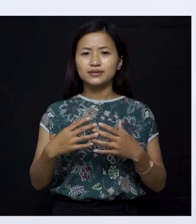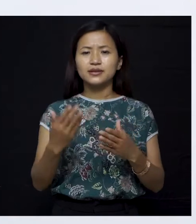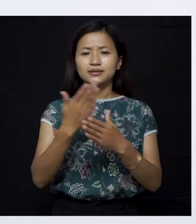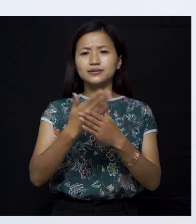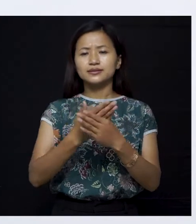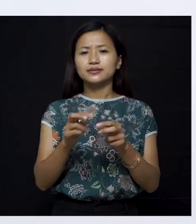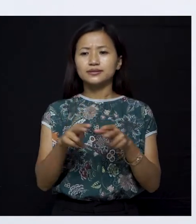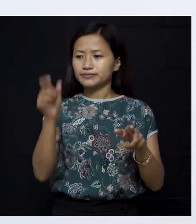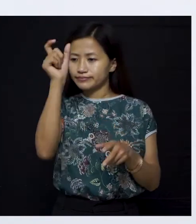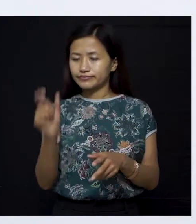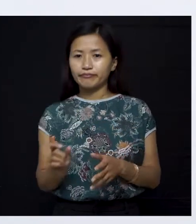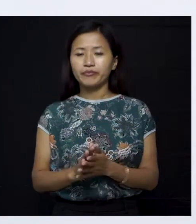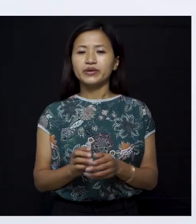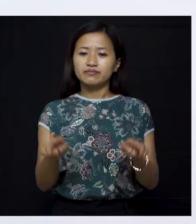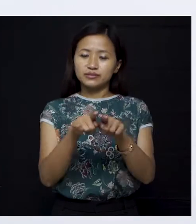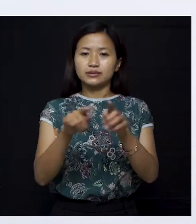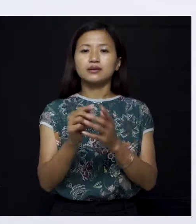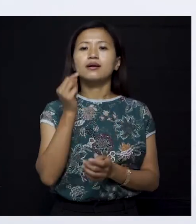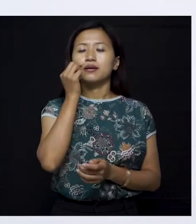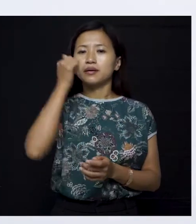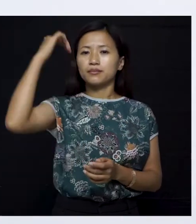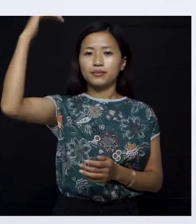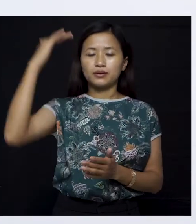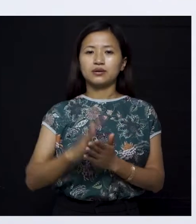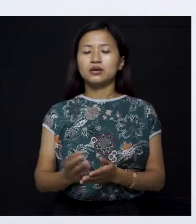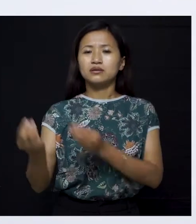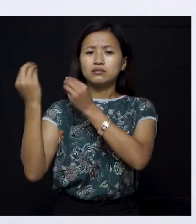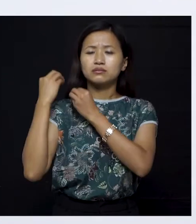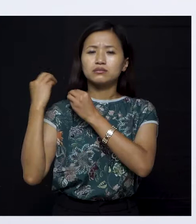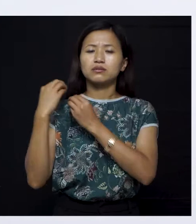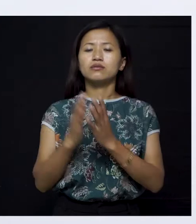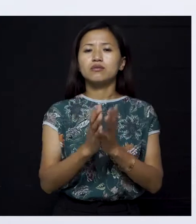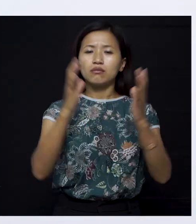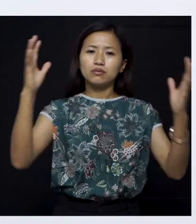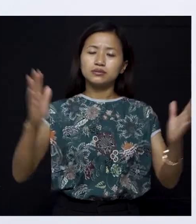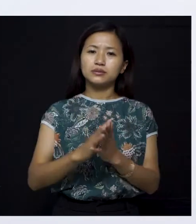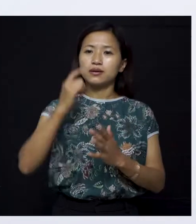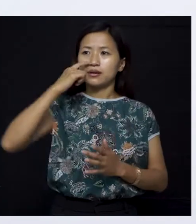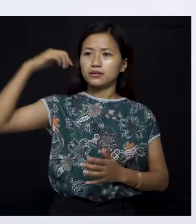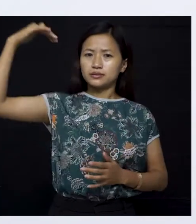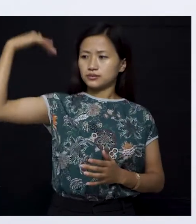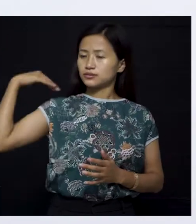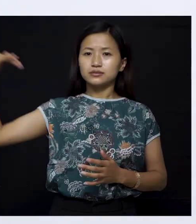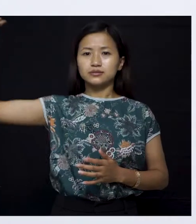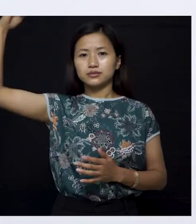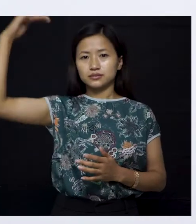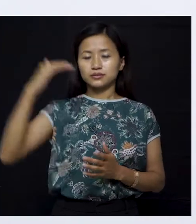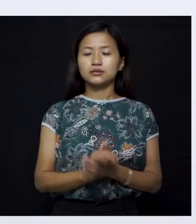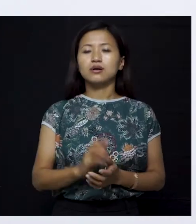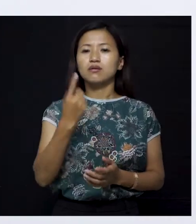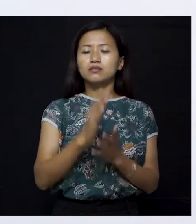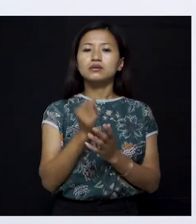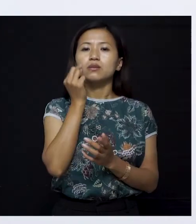like that of a man, okay? And so she has a lot of responsibilities to being the elder sister, okay? And with only one son